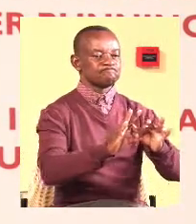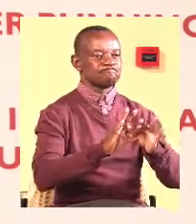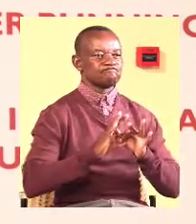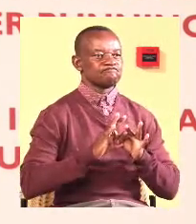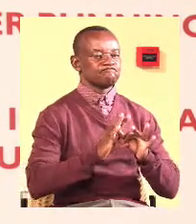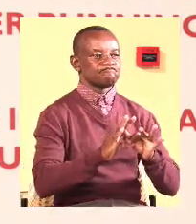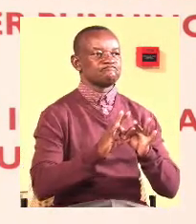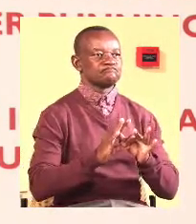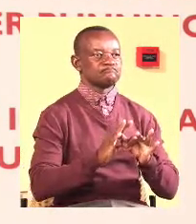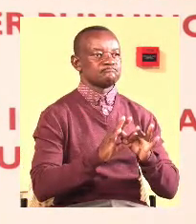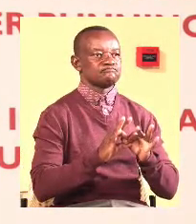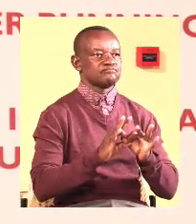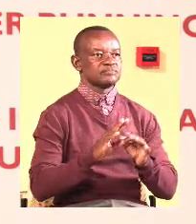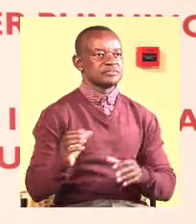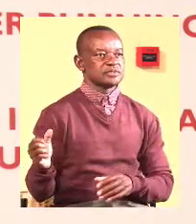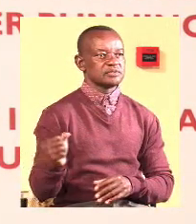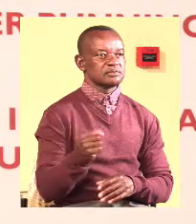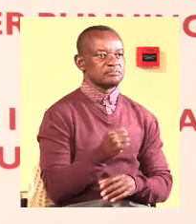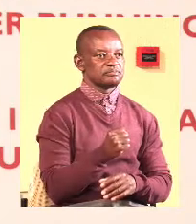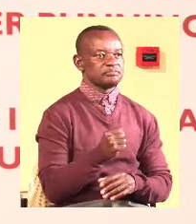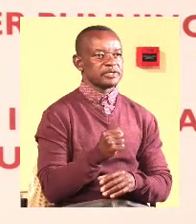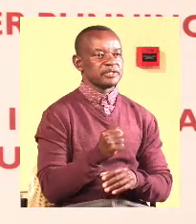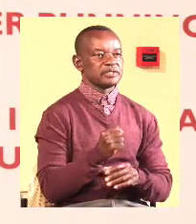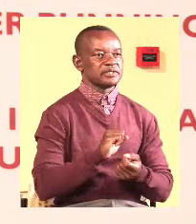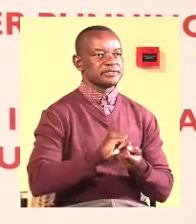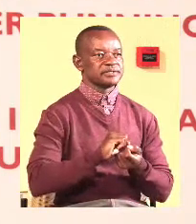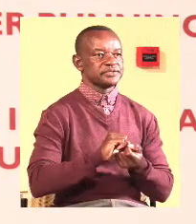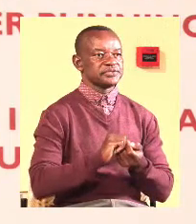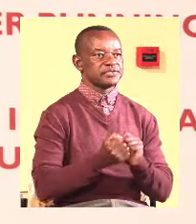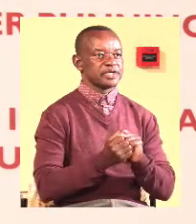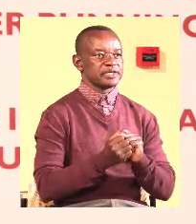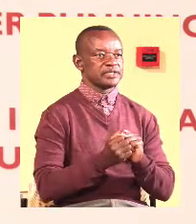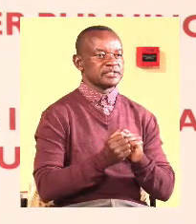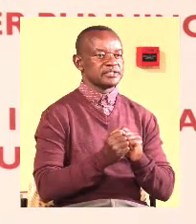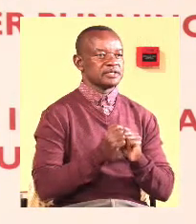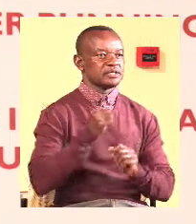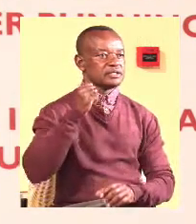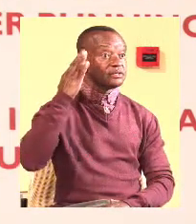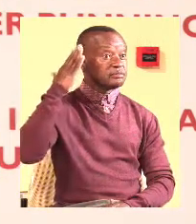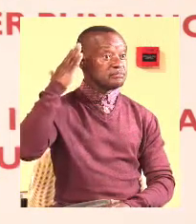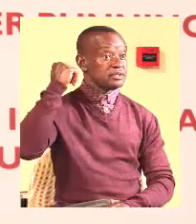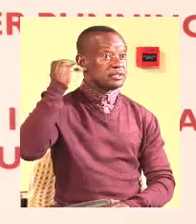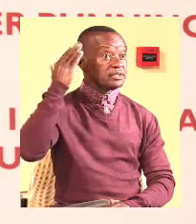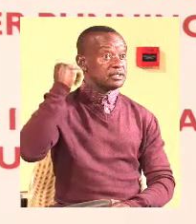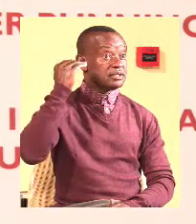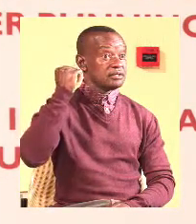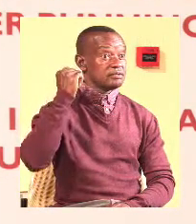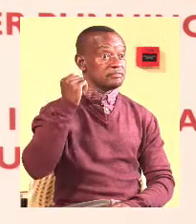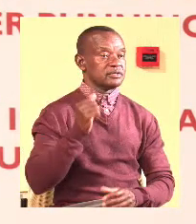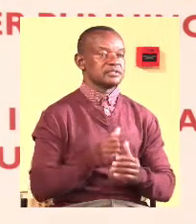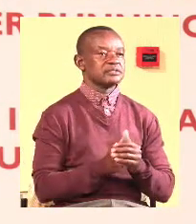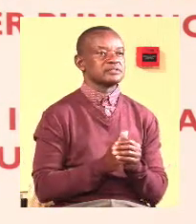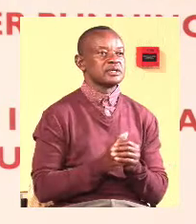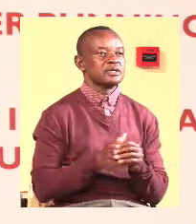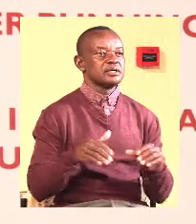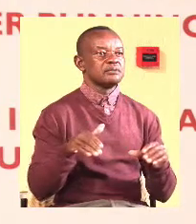bring about change in the behaviors of our community members. And now we know